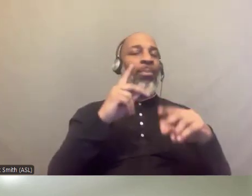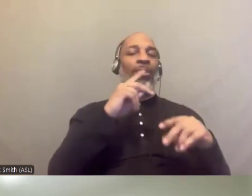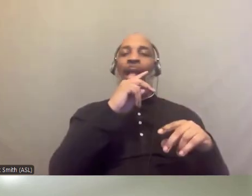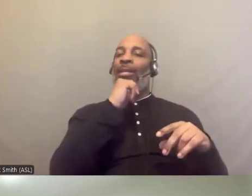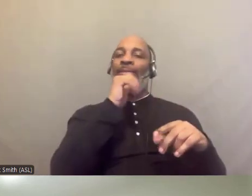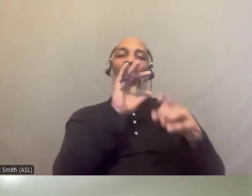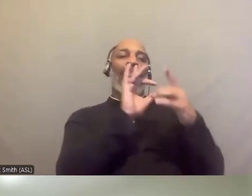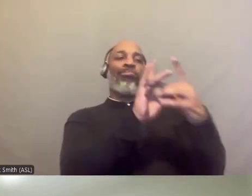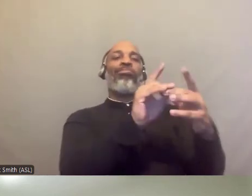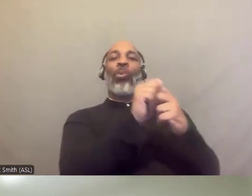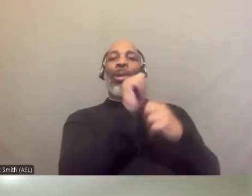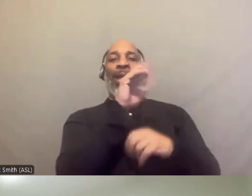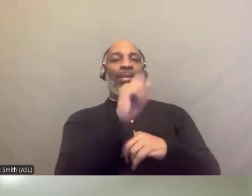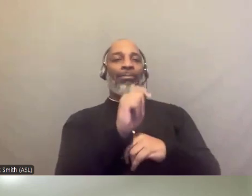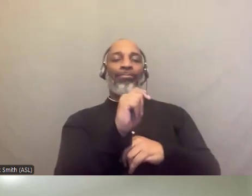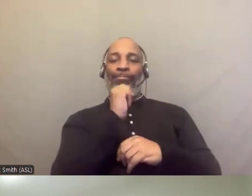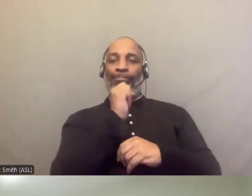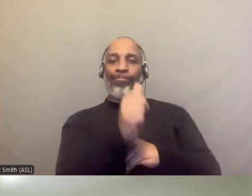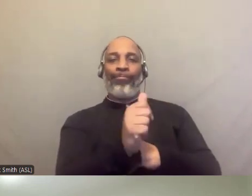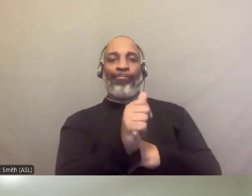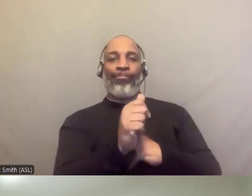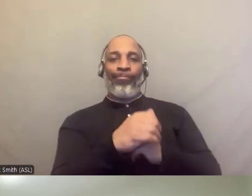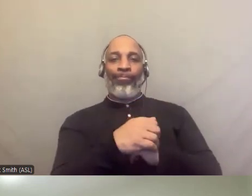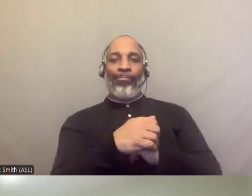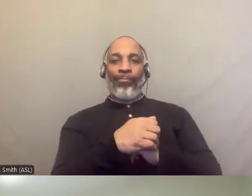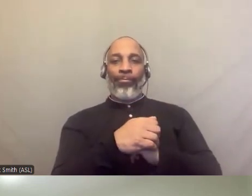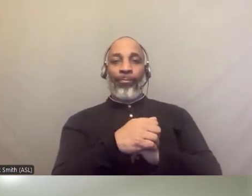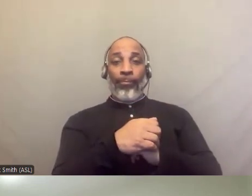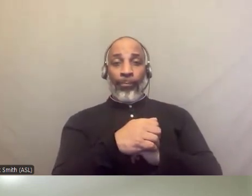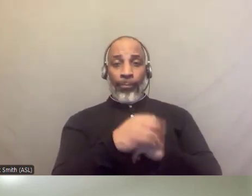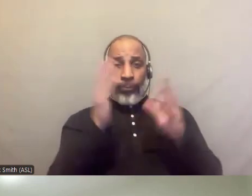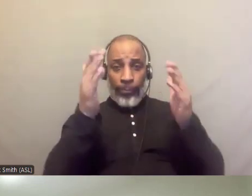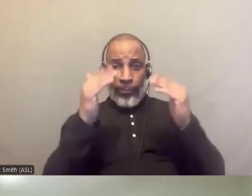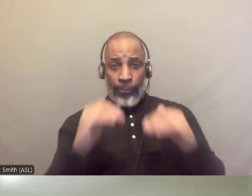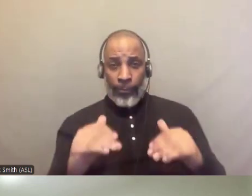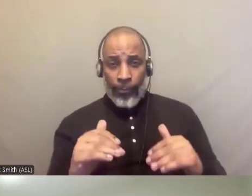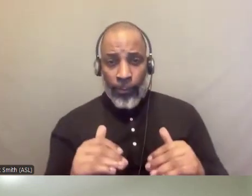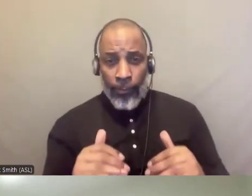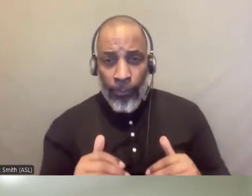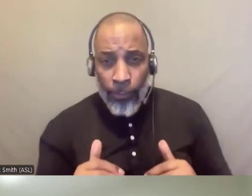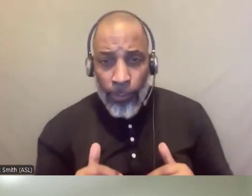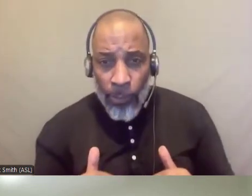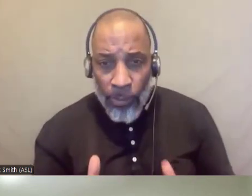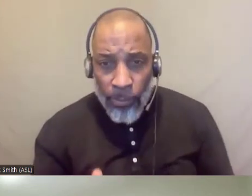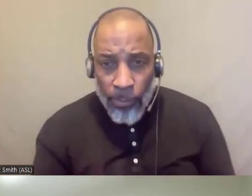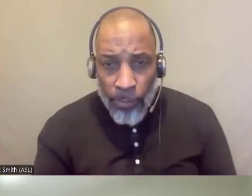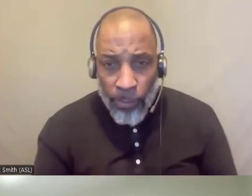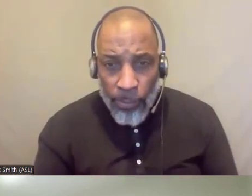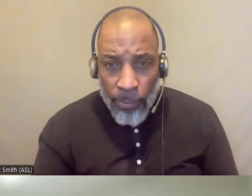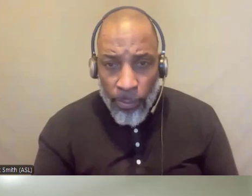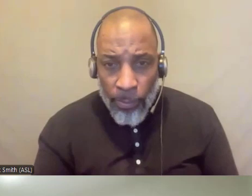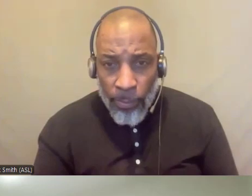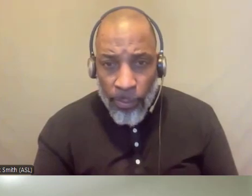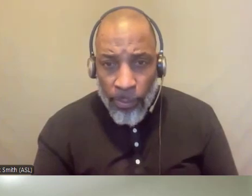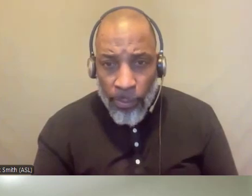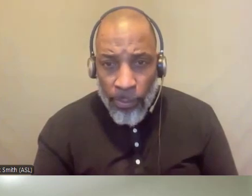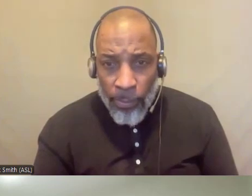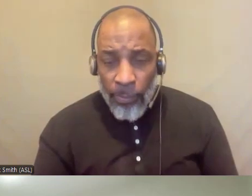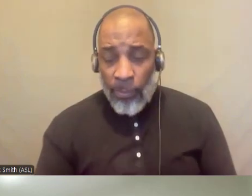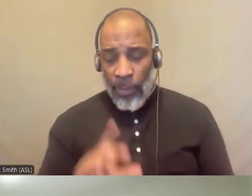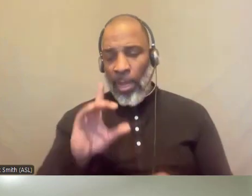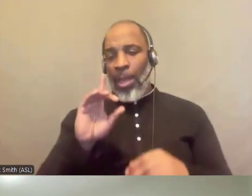to a disability. That was good. So the next The next example is that Dan